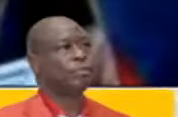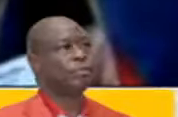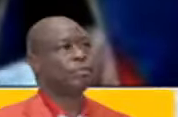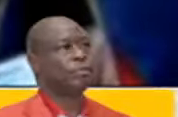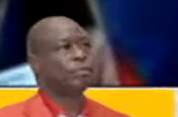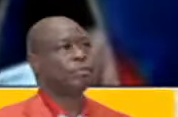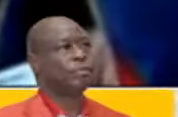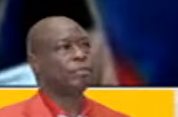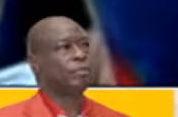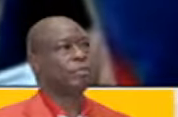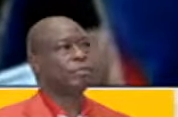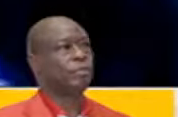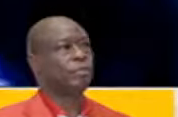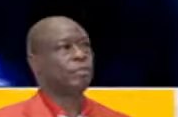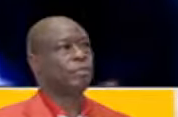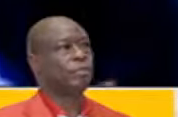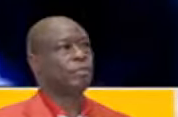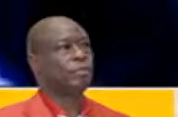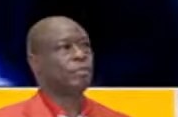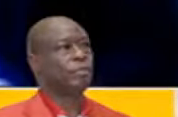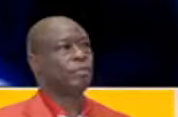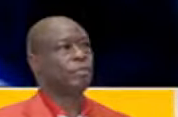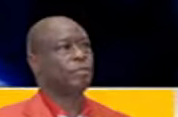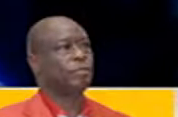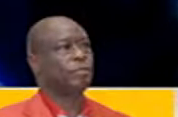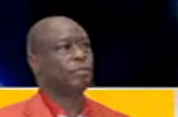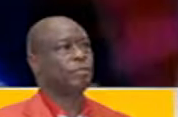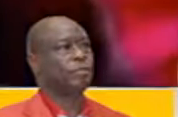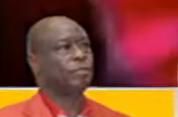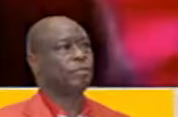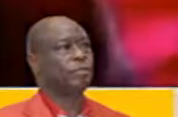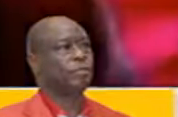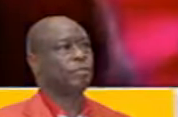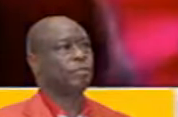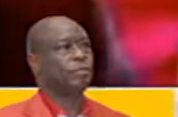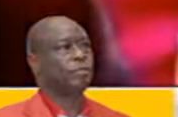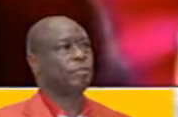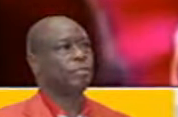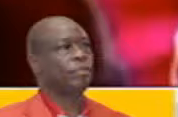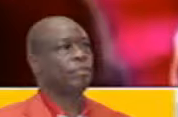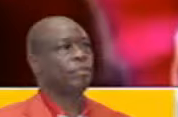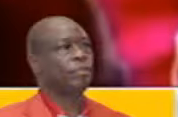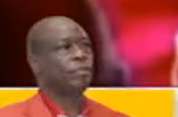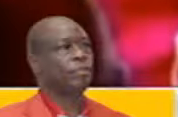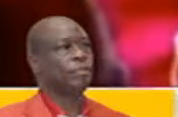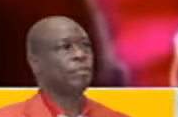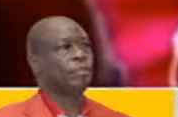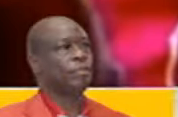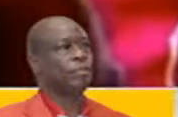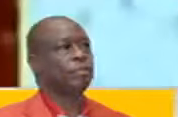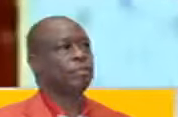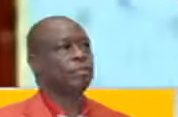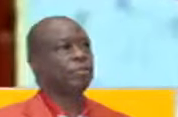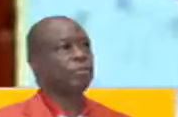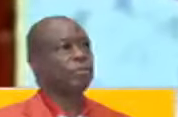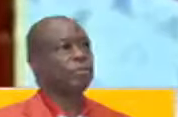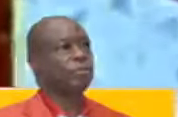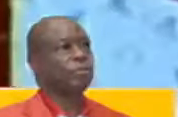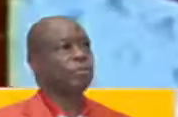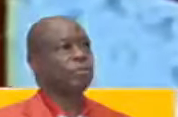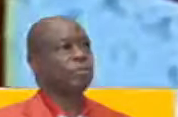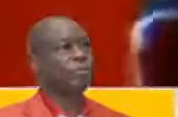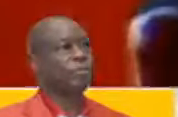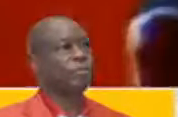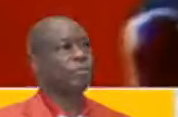incident, where 202 million shillings was seized to the state after Justice Esther Maina ruled the money was proceeds of